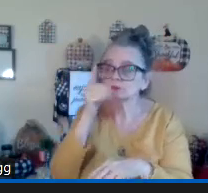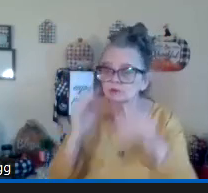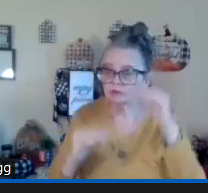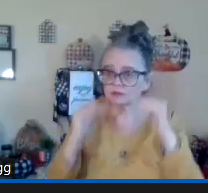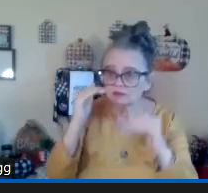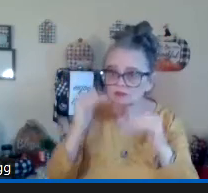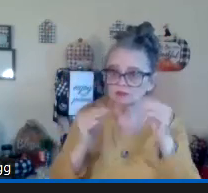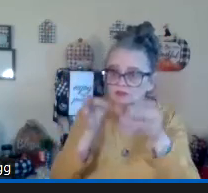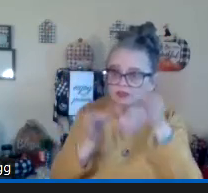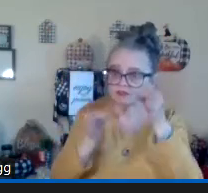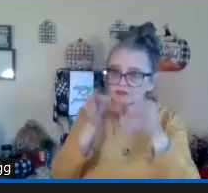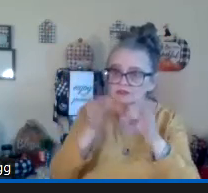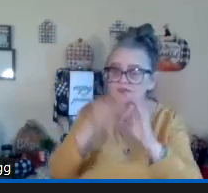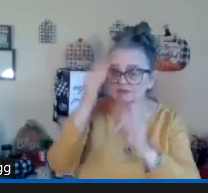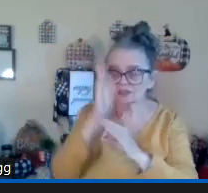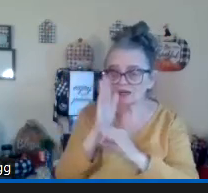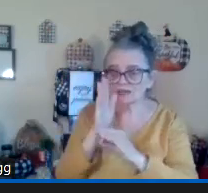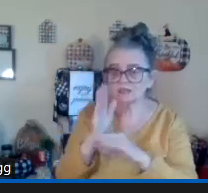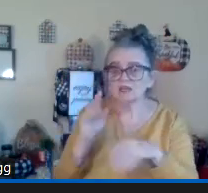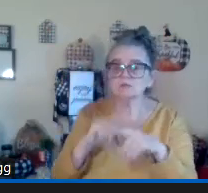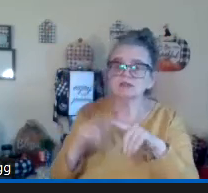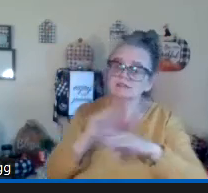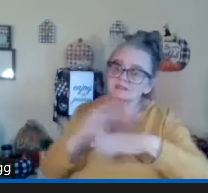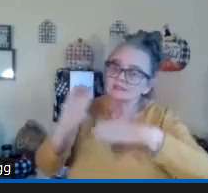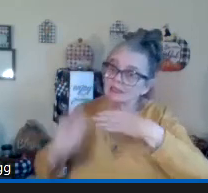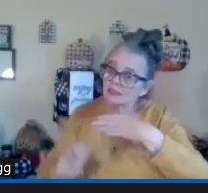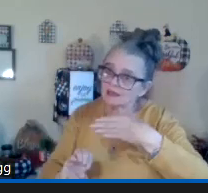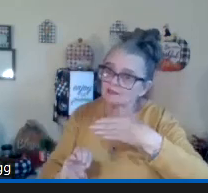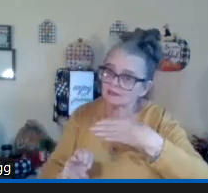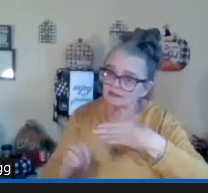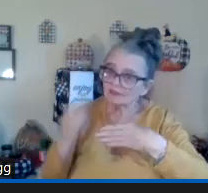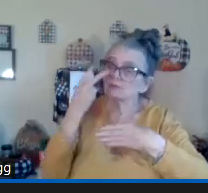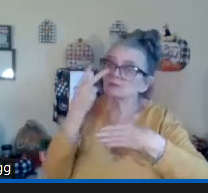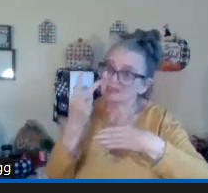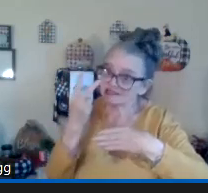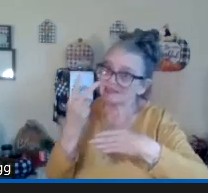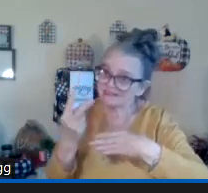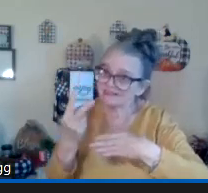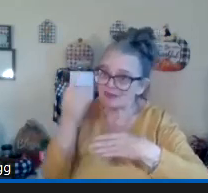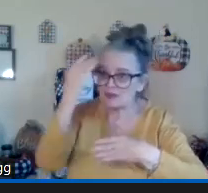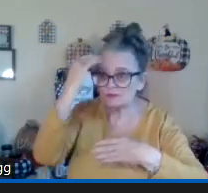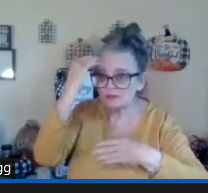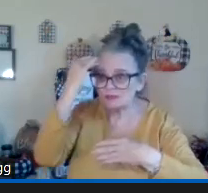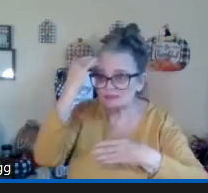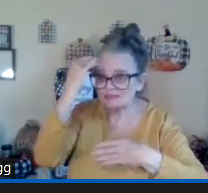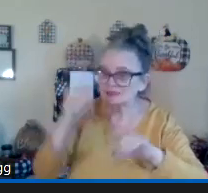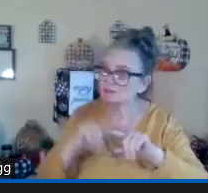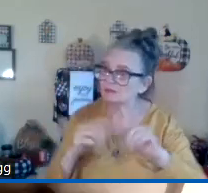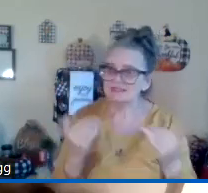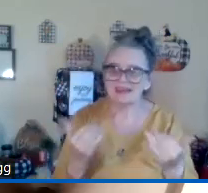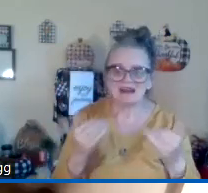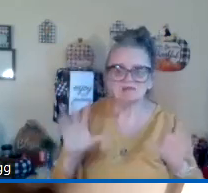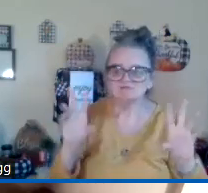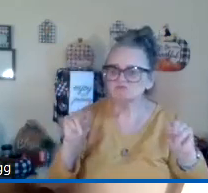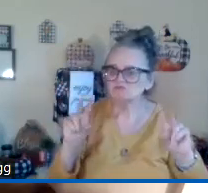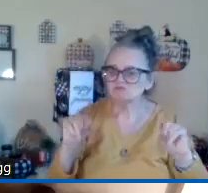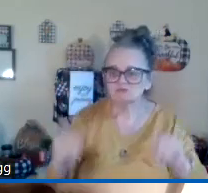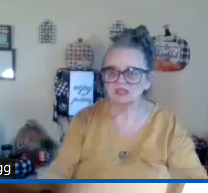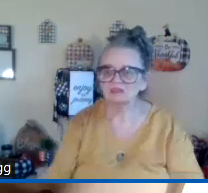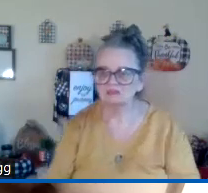the true justice of God, because in the end, they will see it and they will know it. But